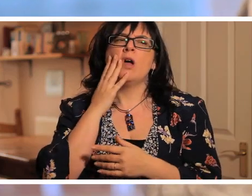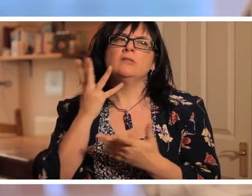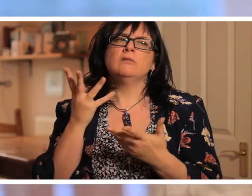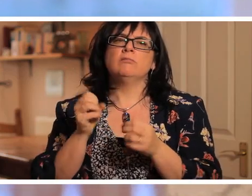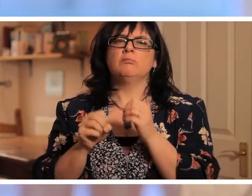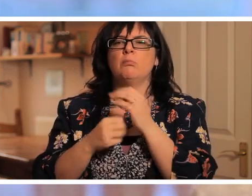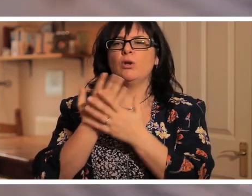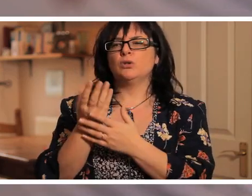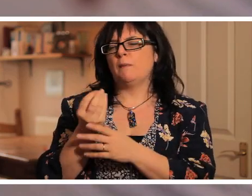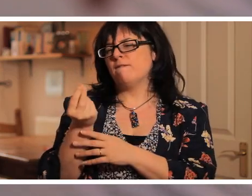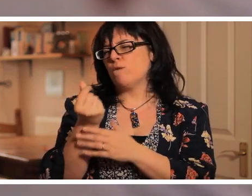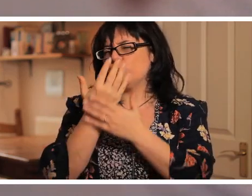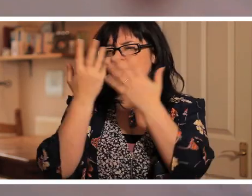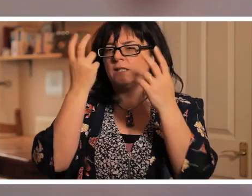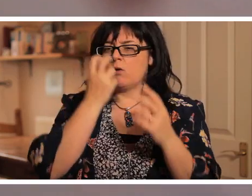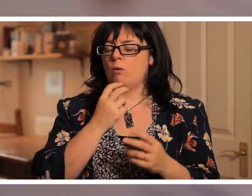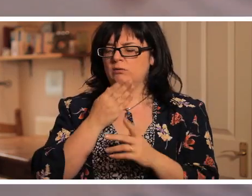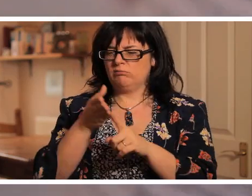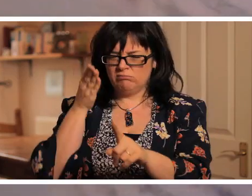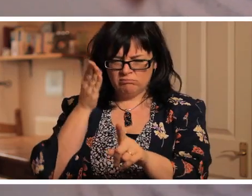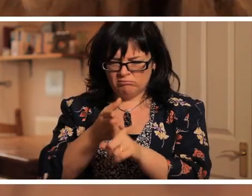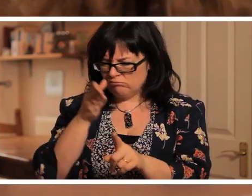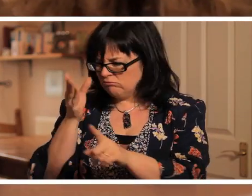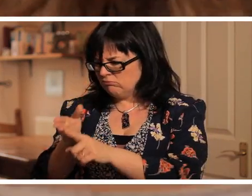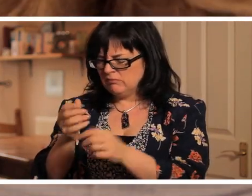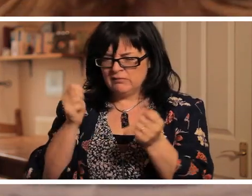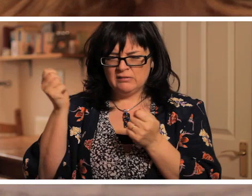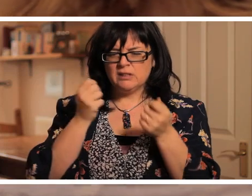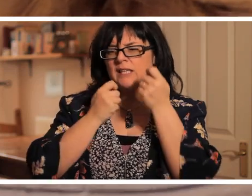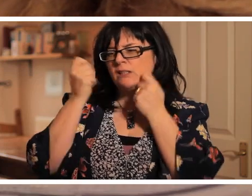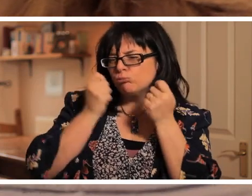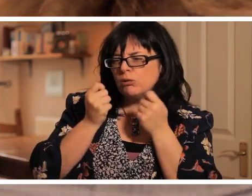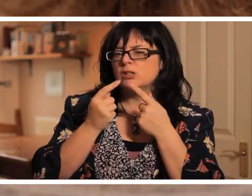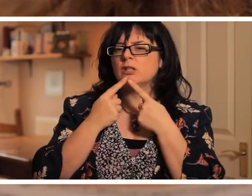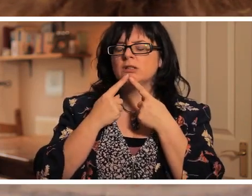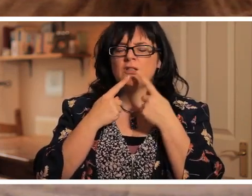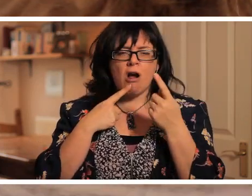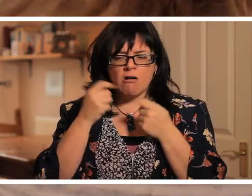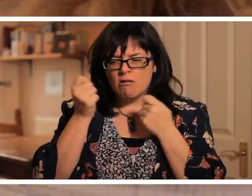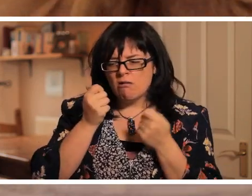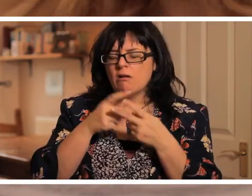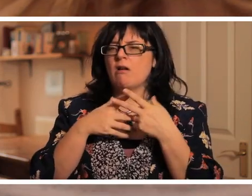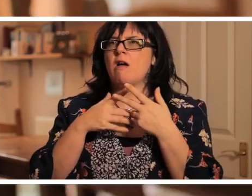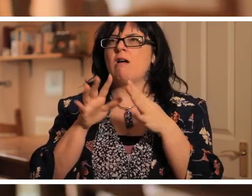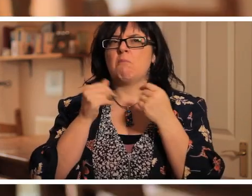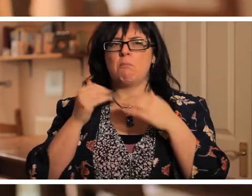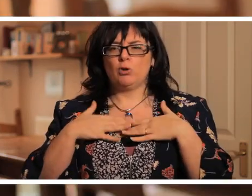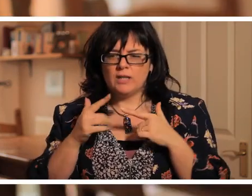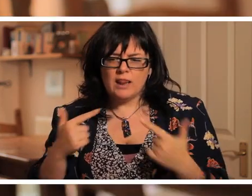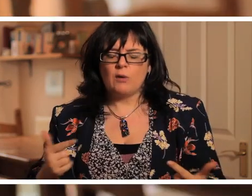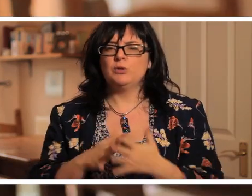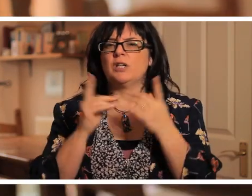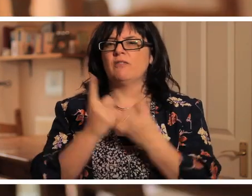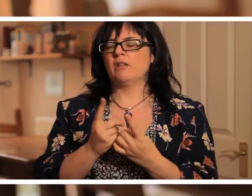When Blossom was just a few days old, I recognised her tongue patterns, lip patterns, facial expressions and